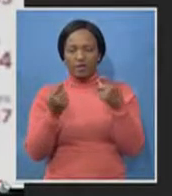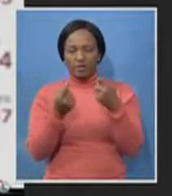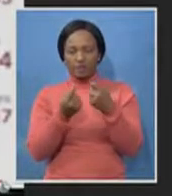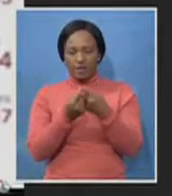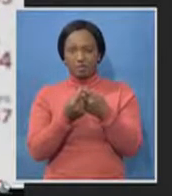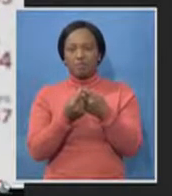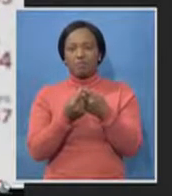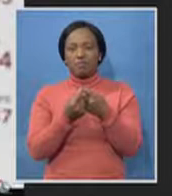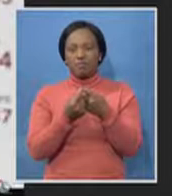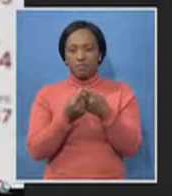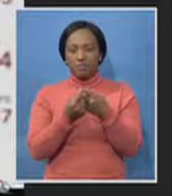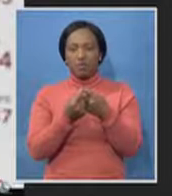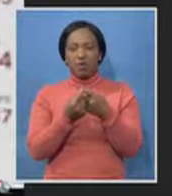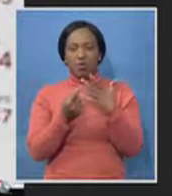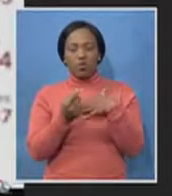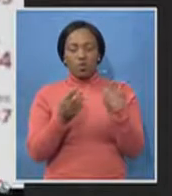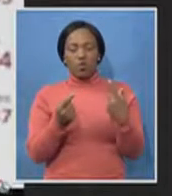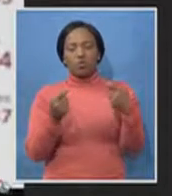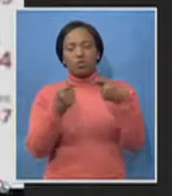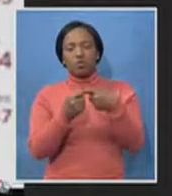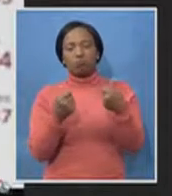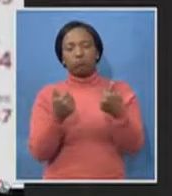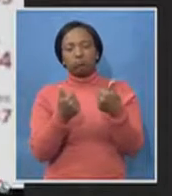to finding a vaccine.